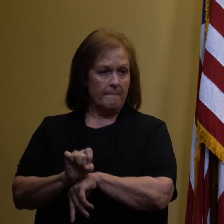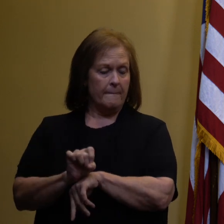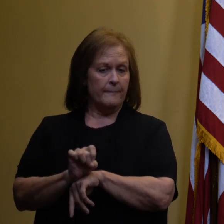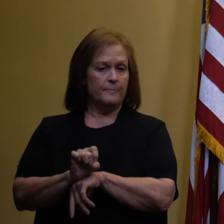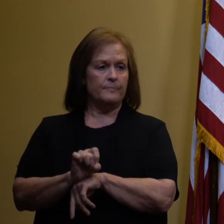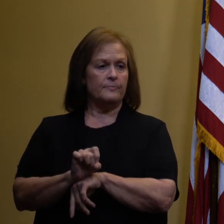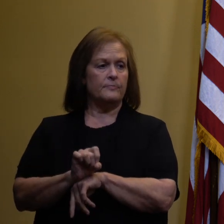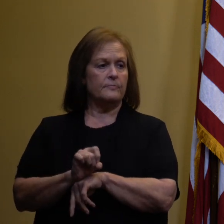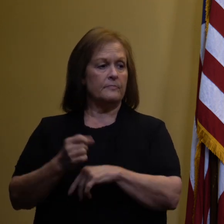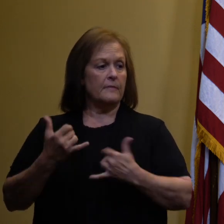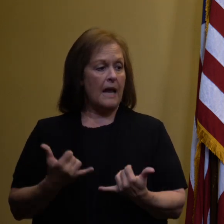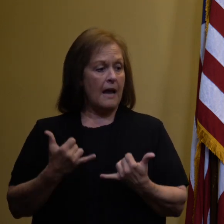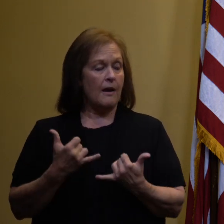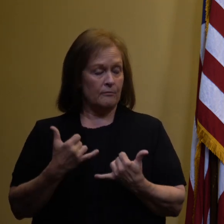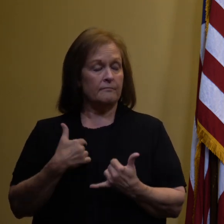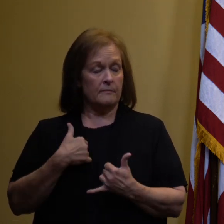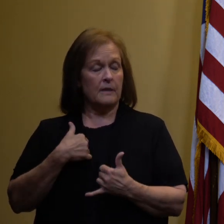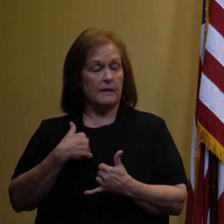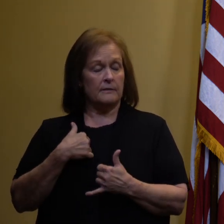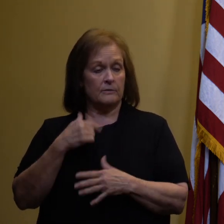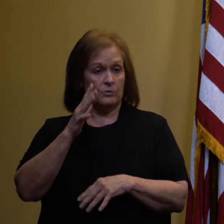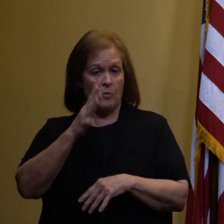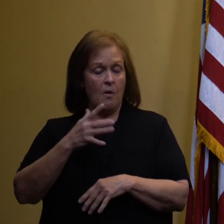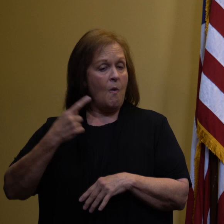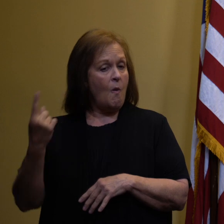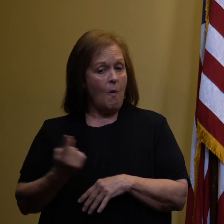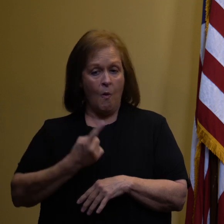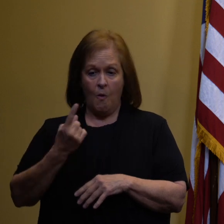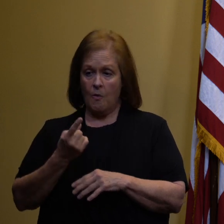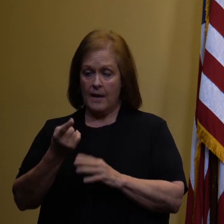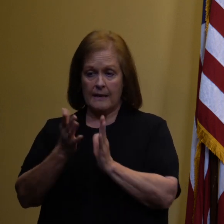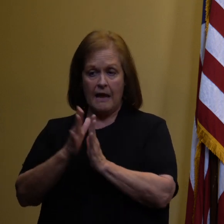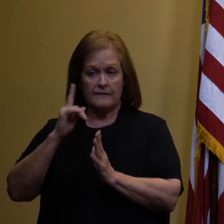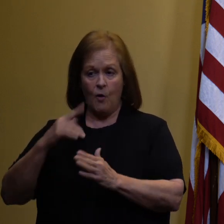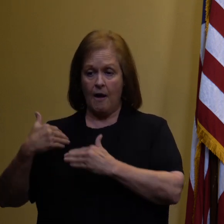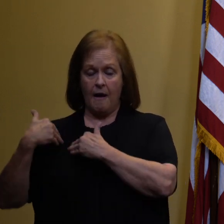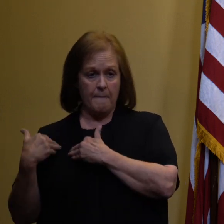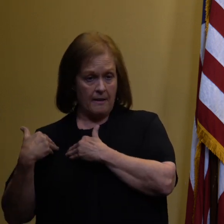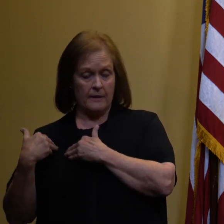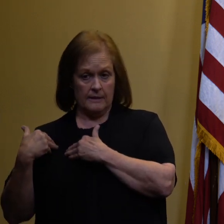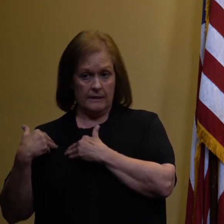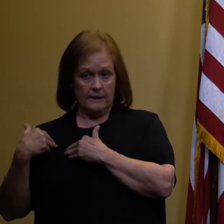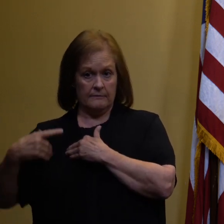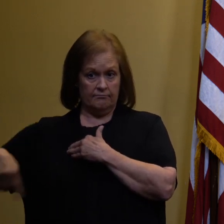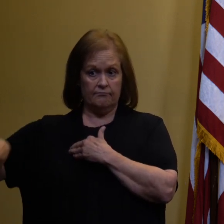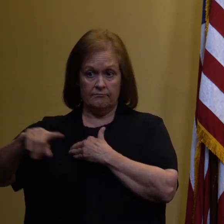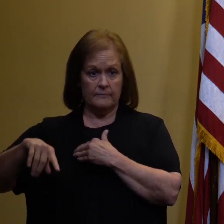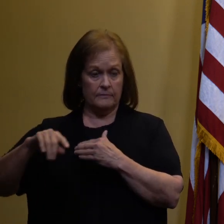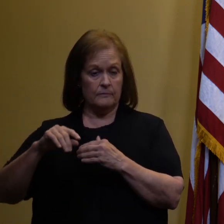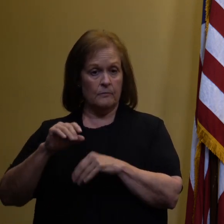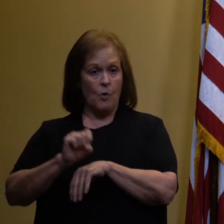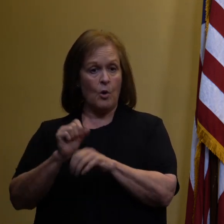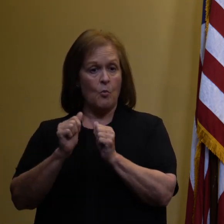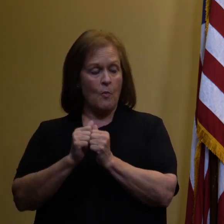And I am going to always ask for accountability across the board relative to our criminal